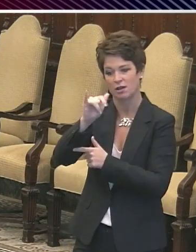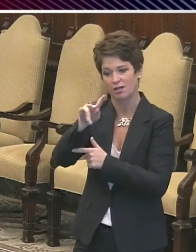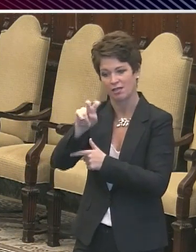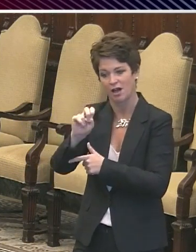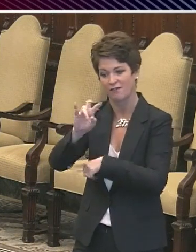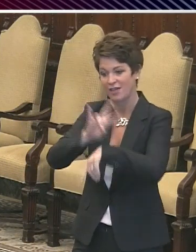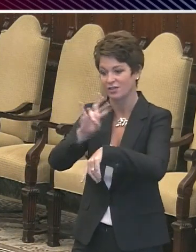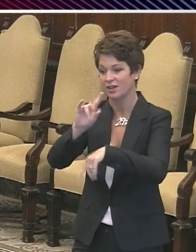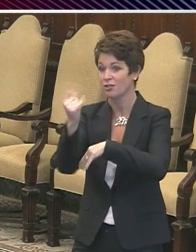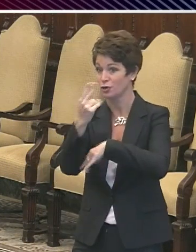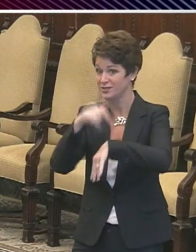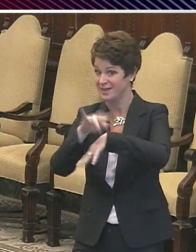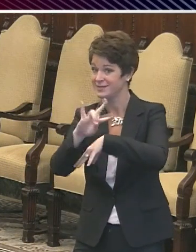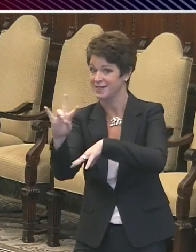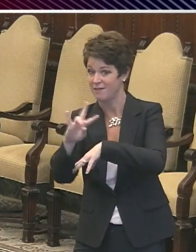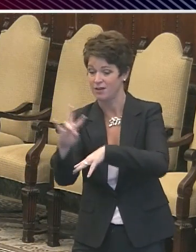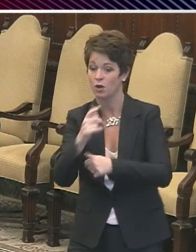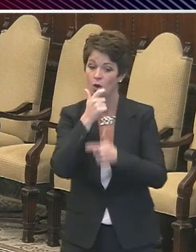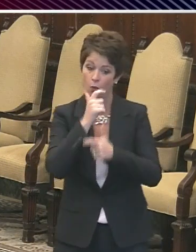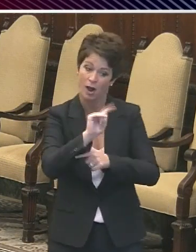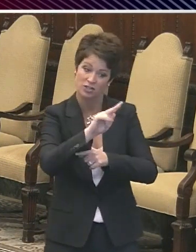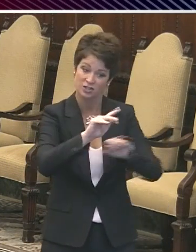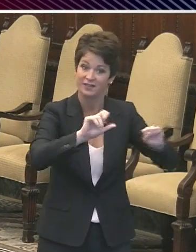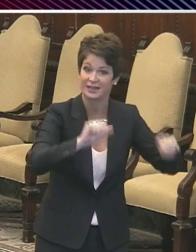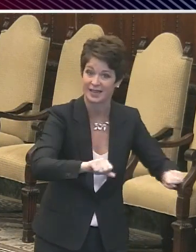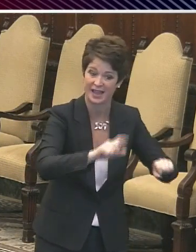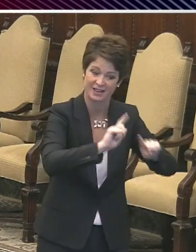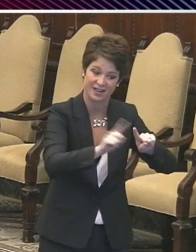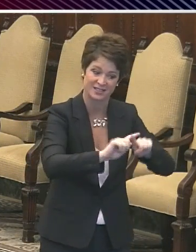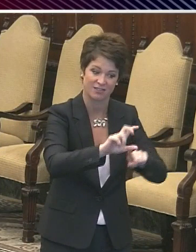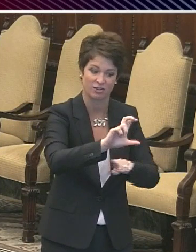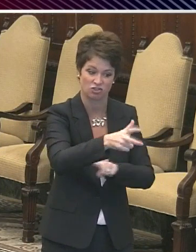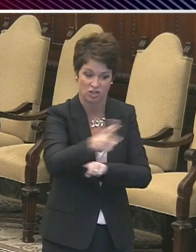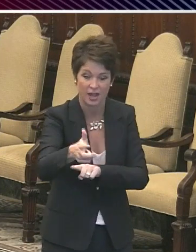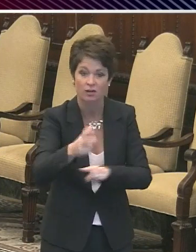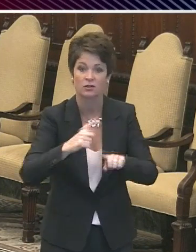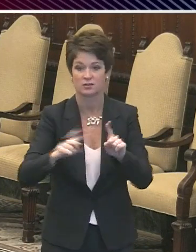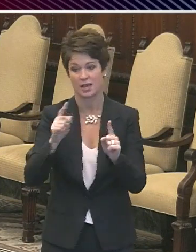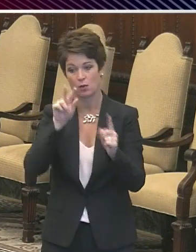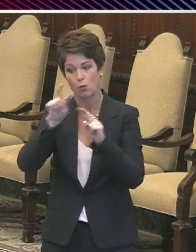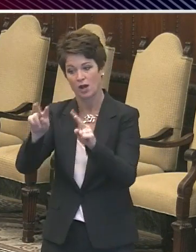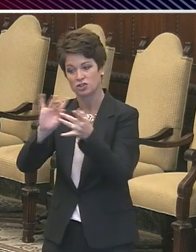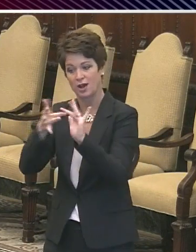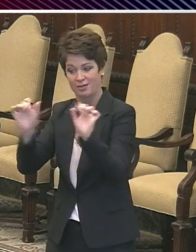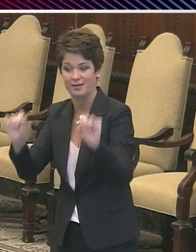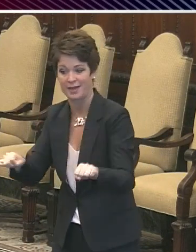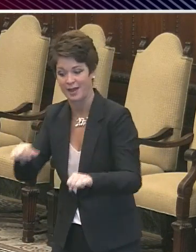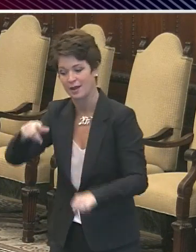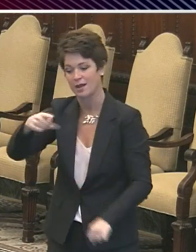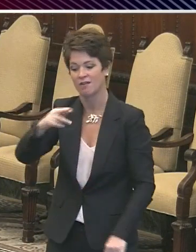It will be carried on many of our local TV stations and streamed online. Go to